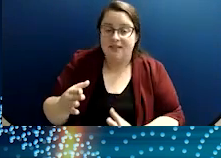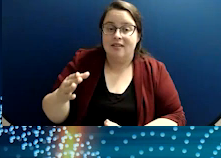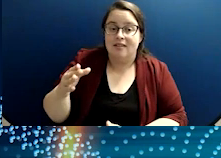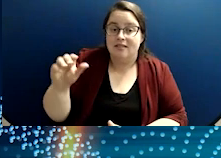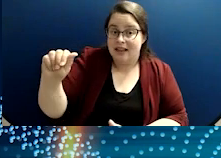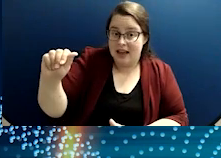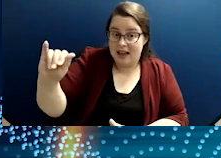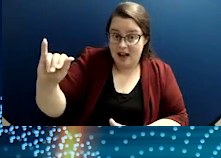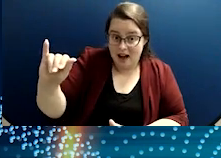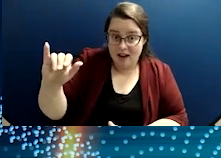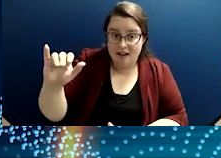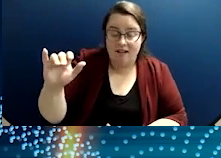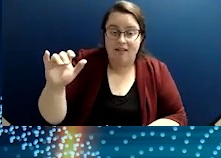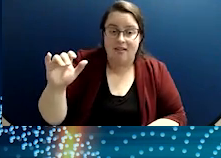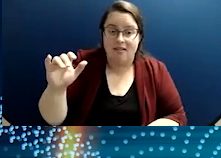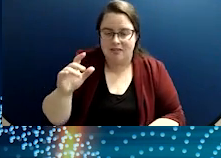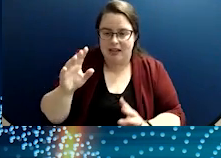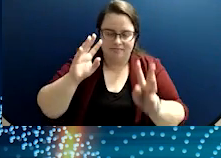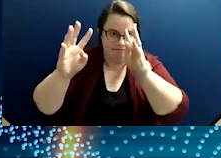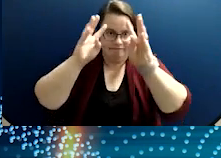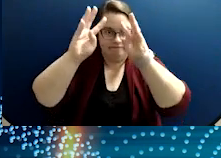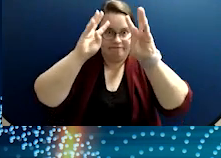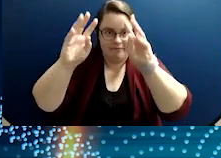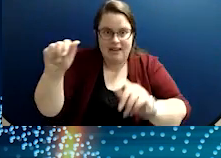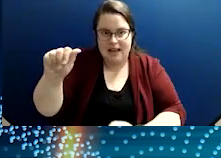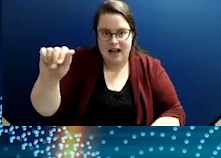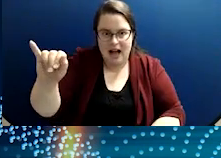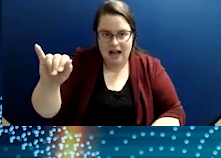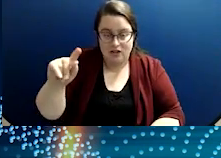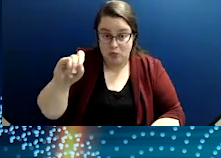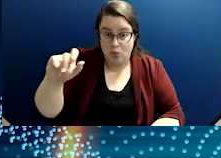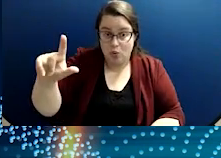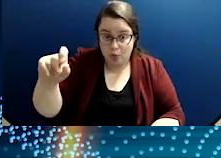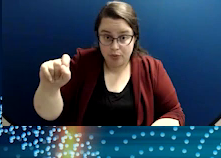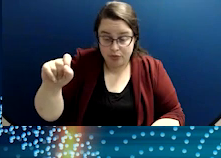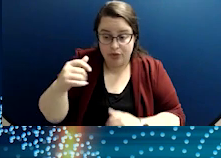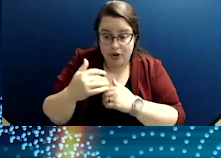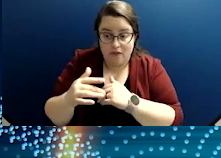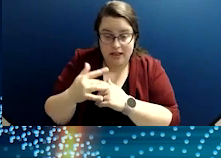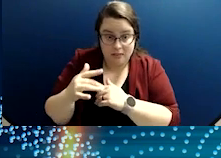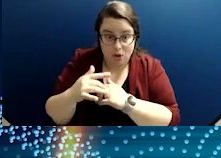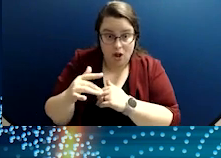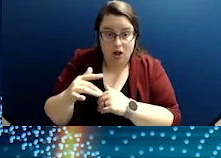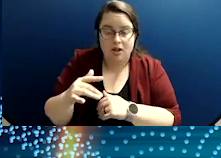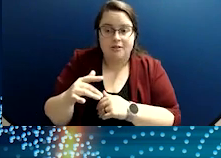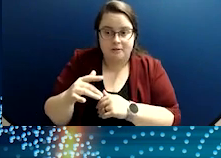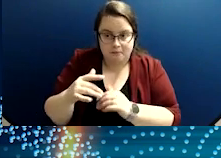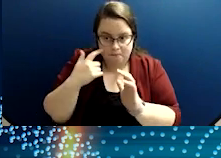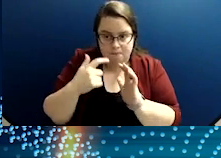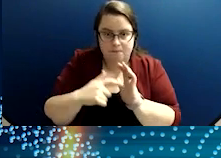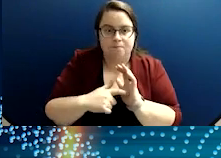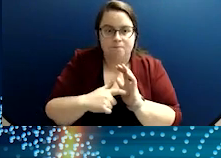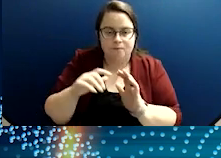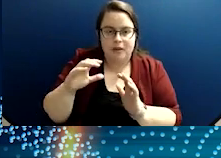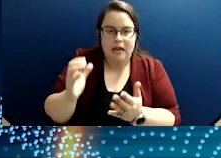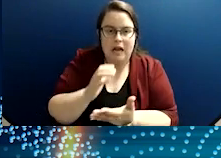now and all these generative AI tools that are available. We see that they're coming across copyright